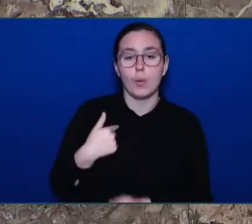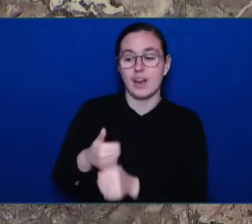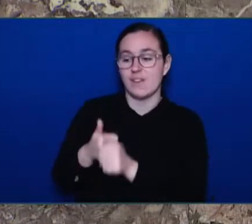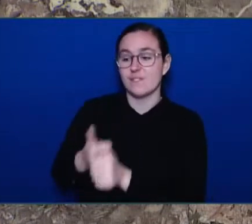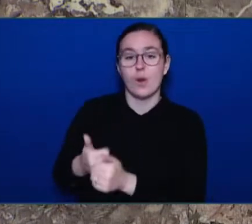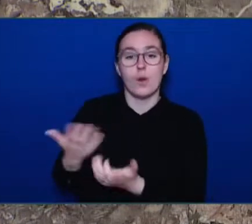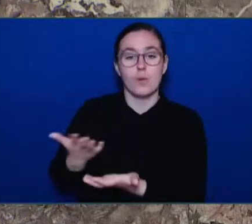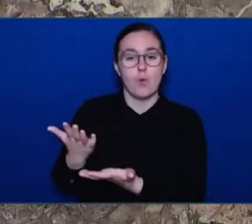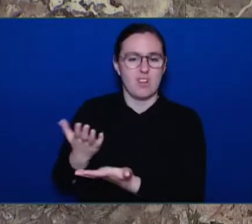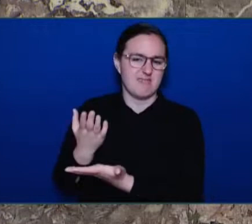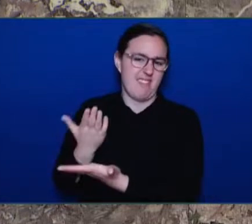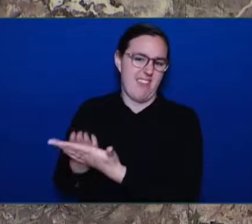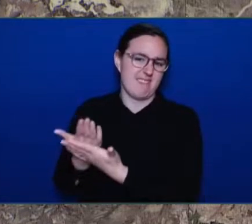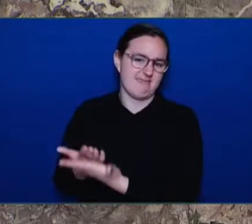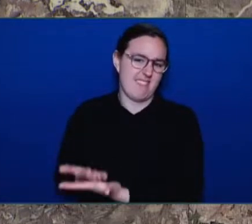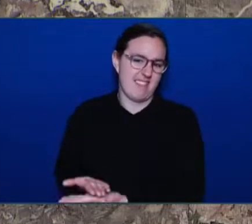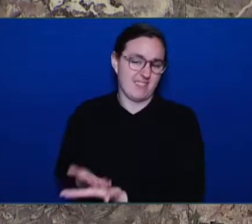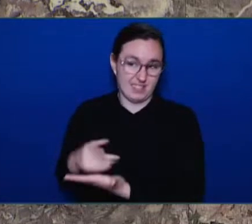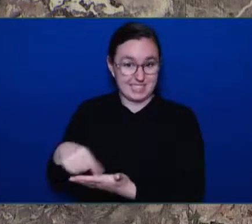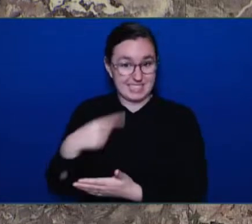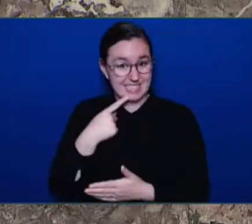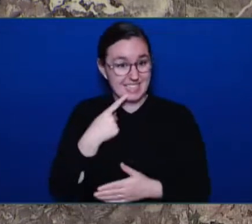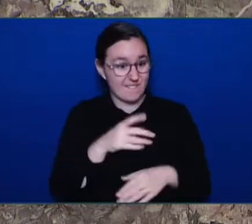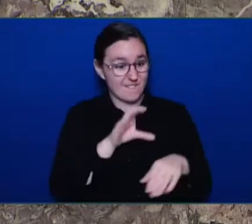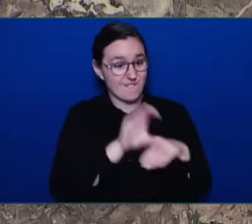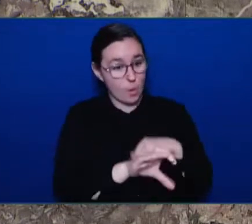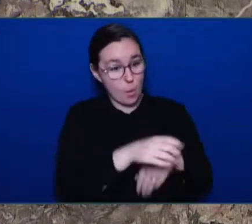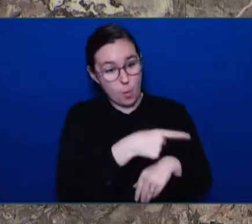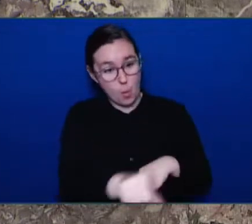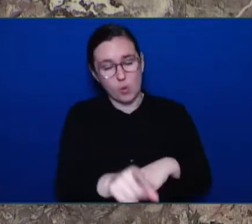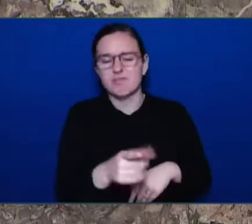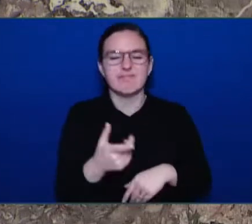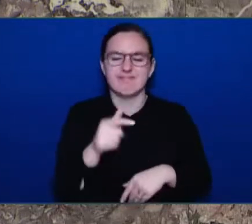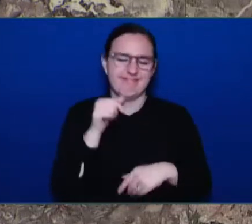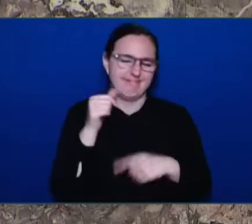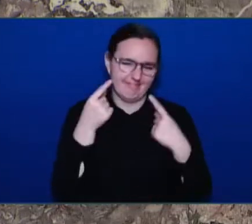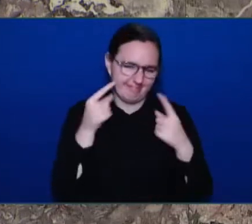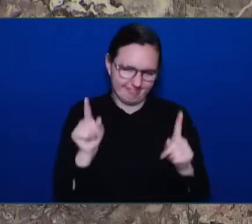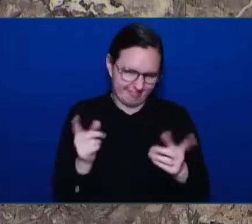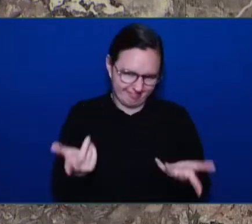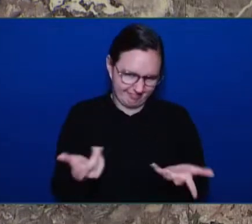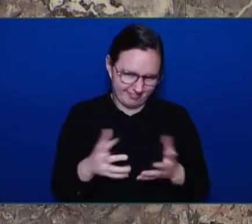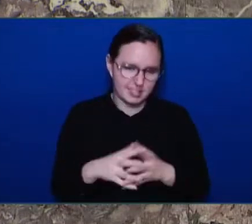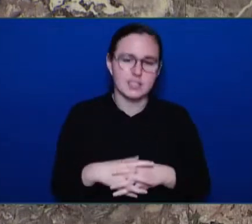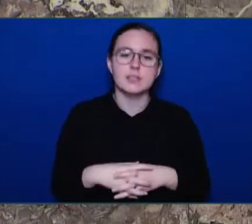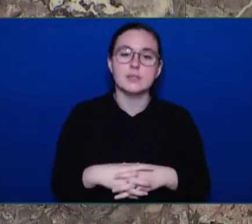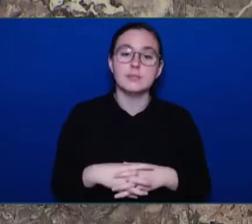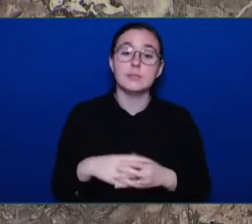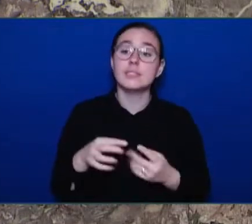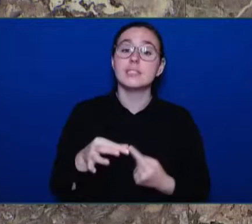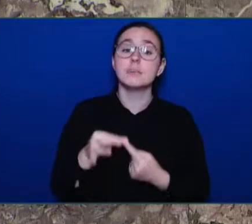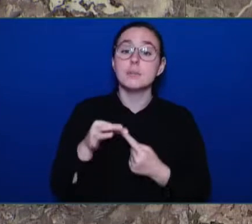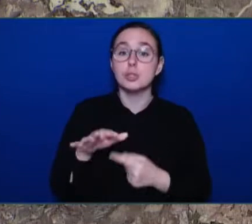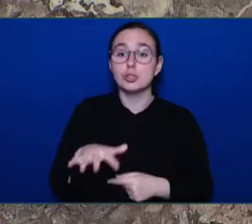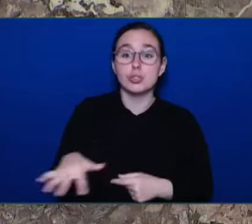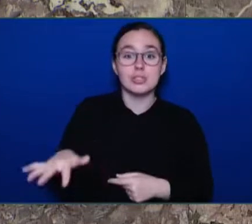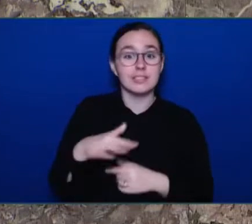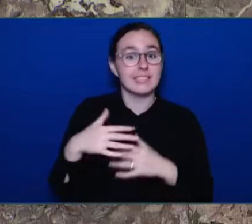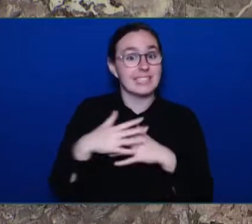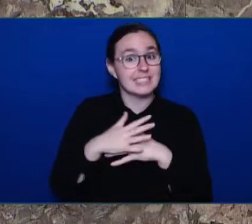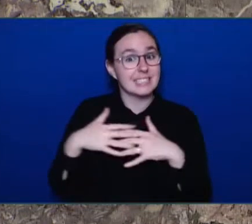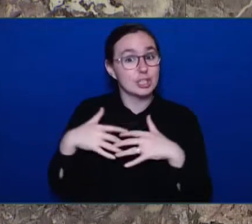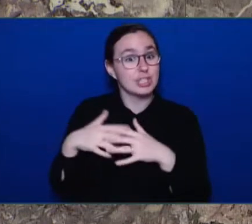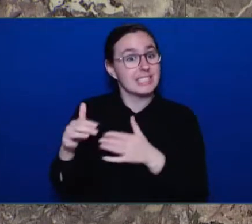work. What we heard at the time was that, particularly from Indigenous leaders, but also many civil